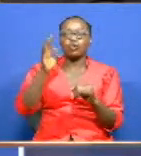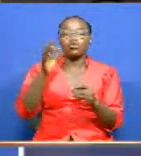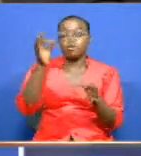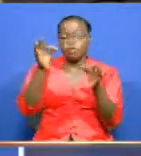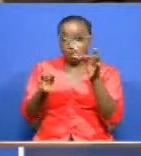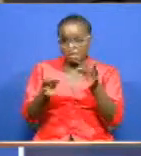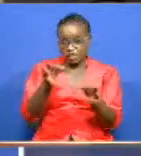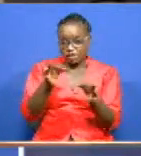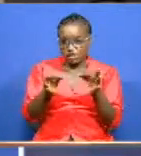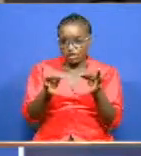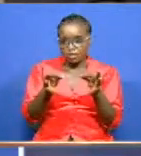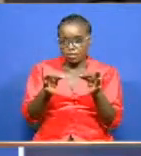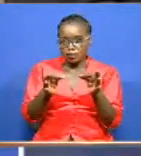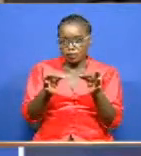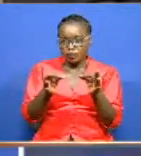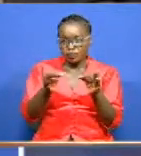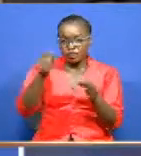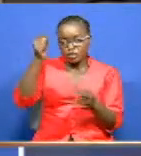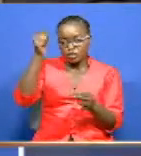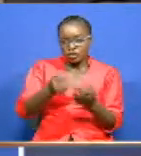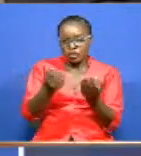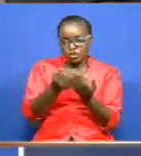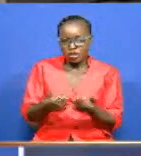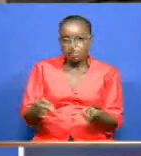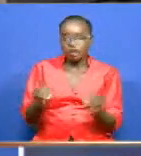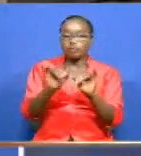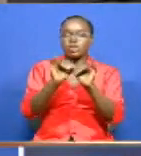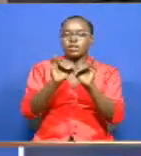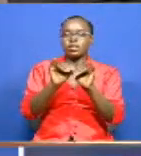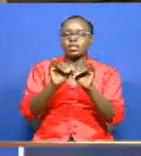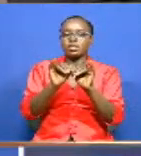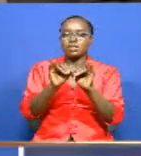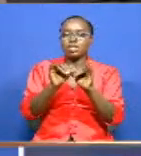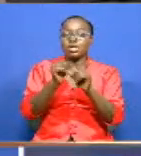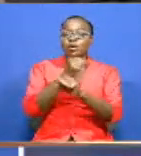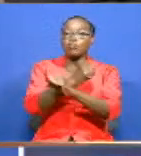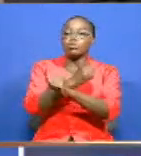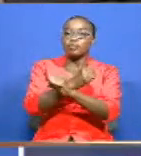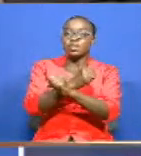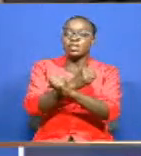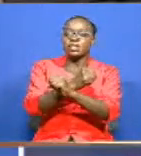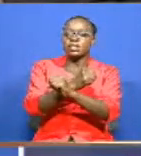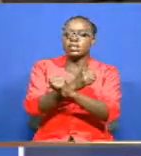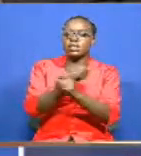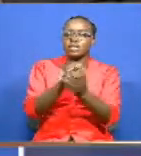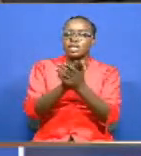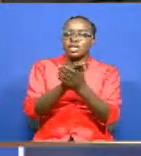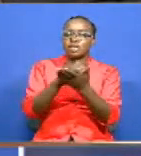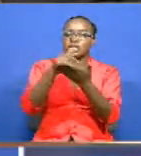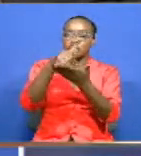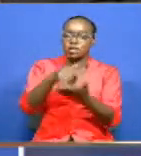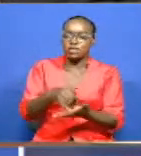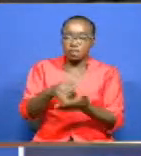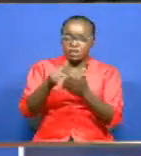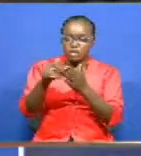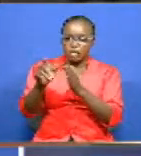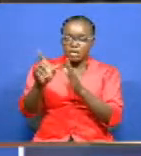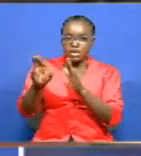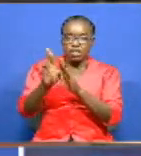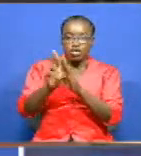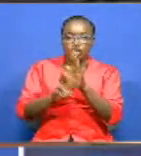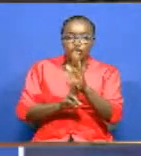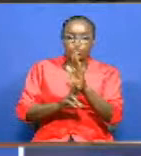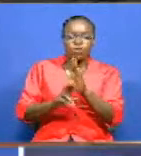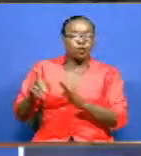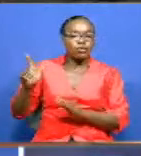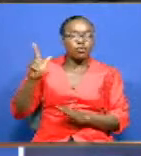justice, judicial independence, protecting and entrenching the rule of law,